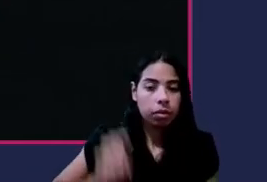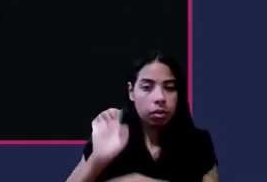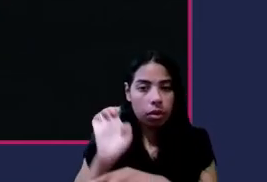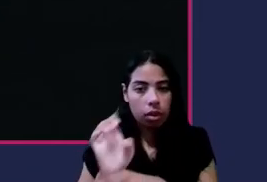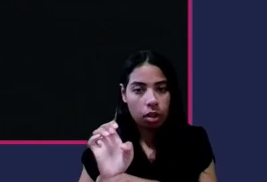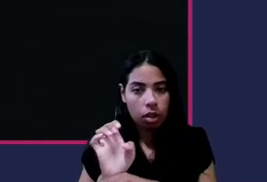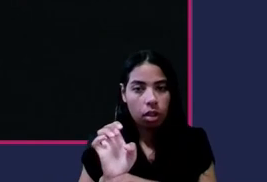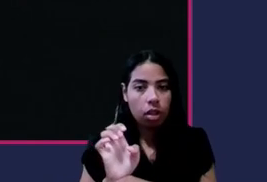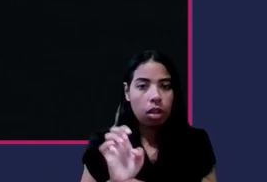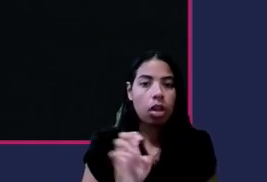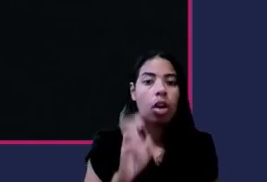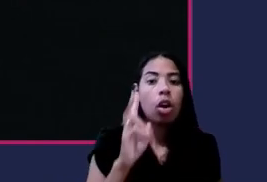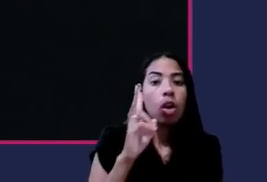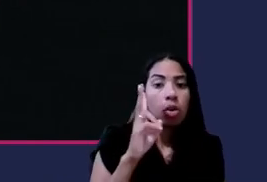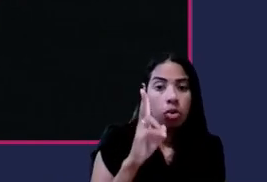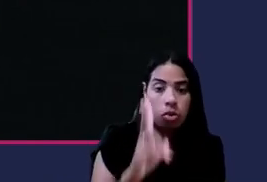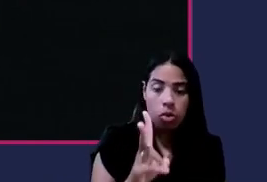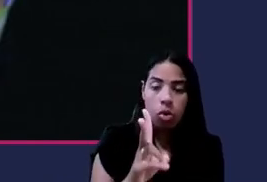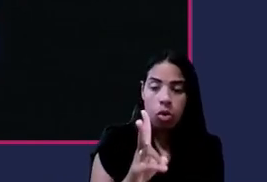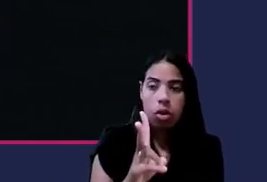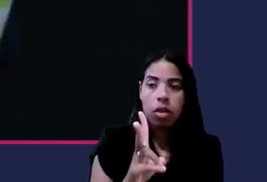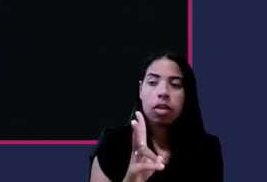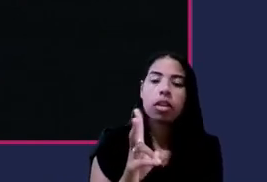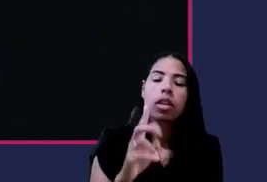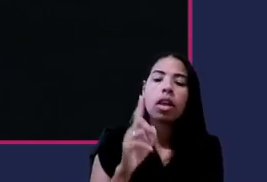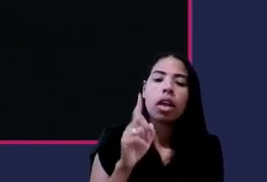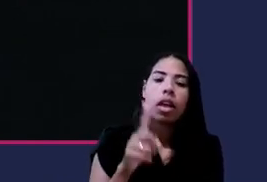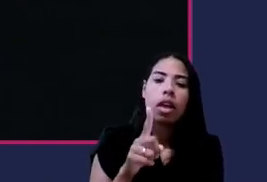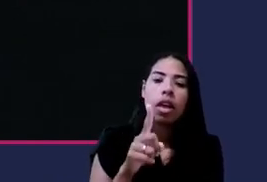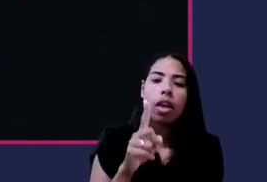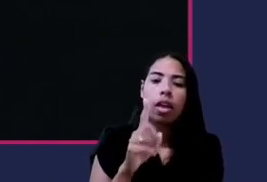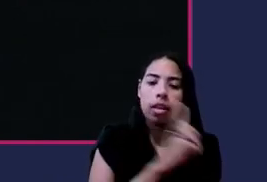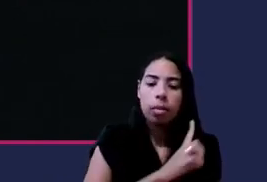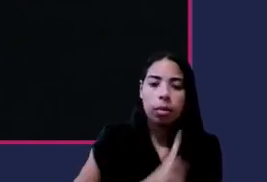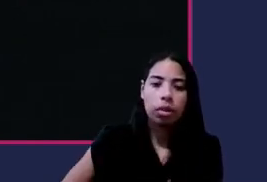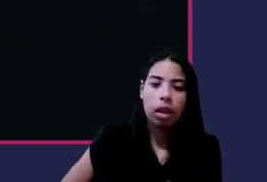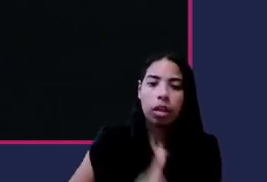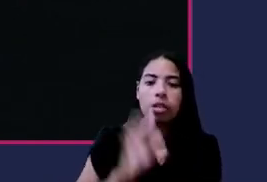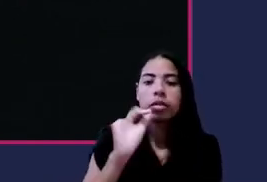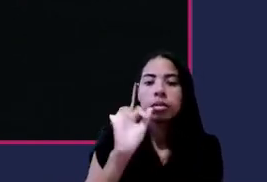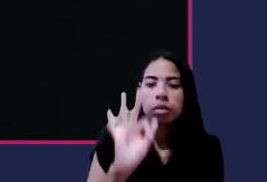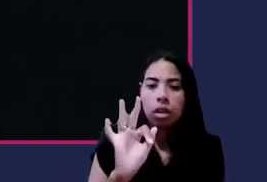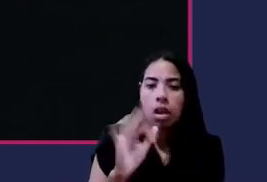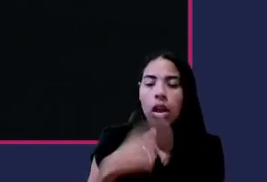four at a state level, two at a federal level. In